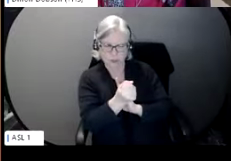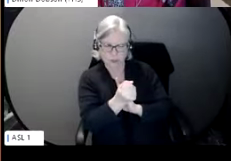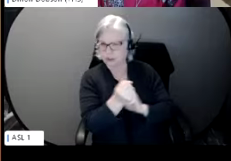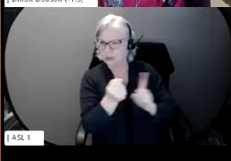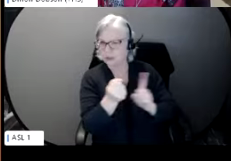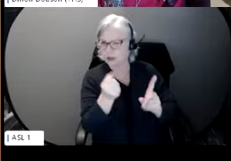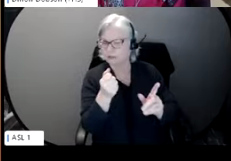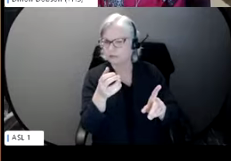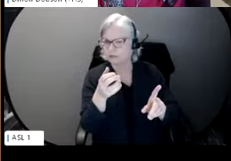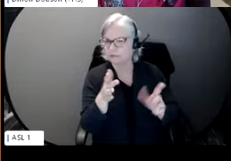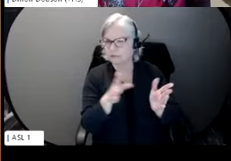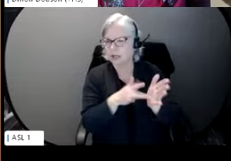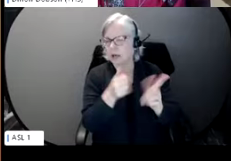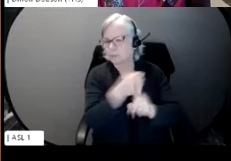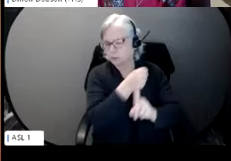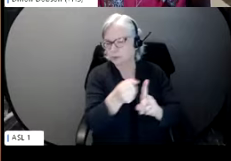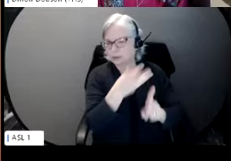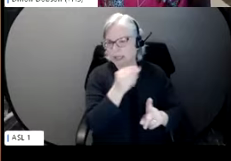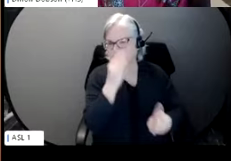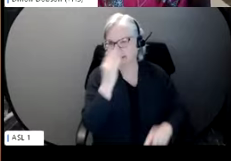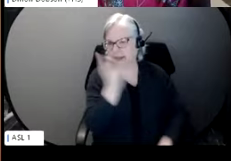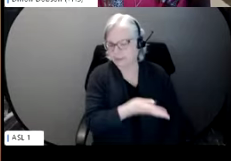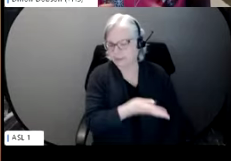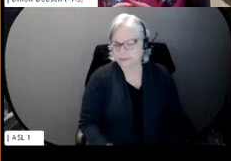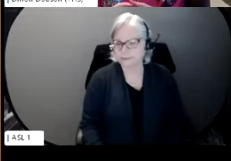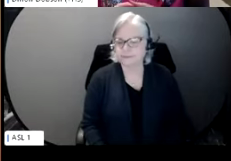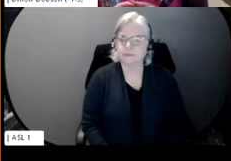neglect. Why does this matter? Well,